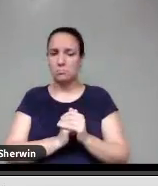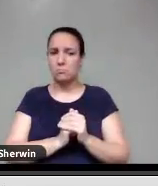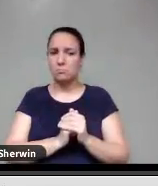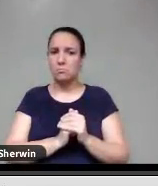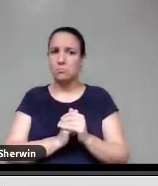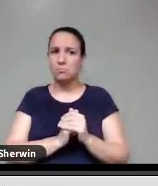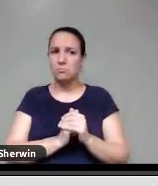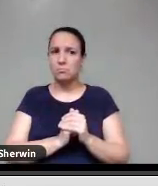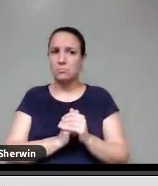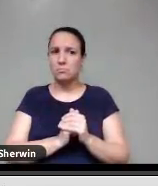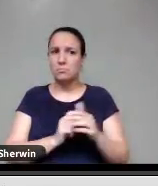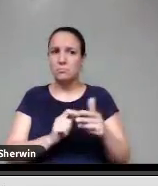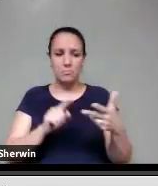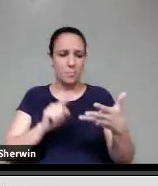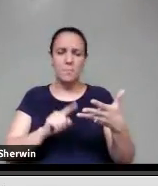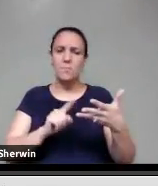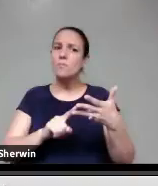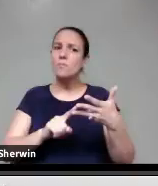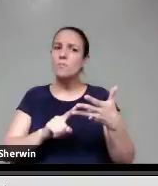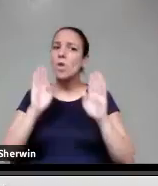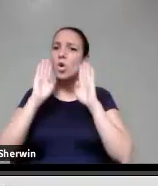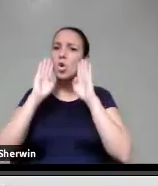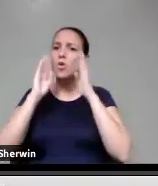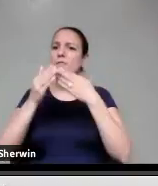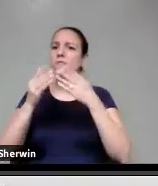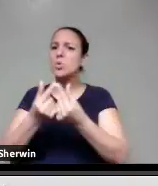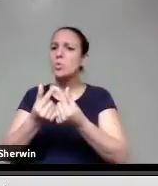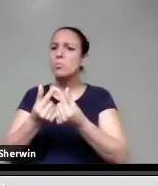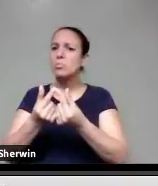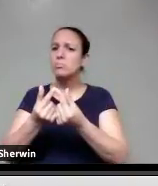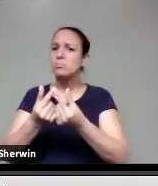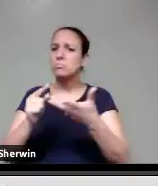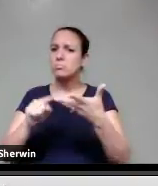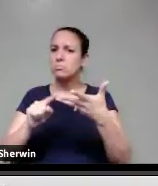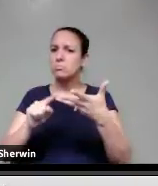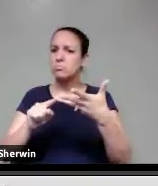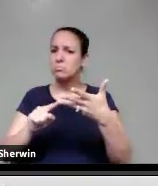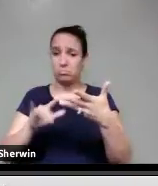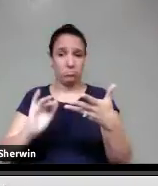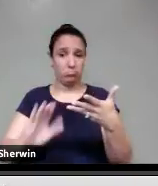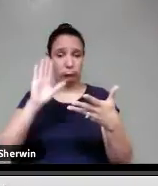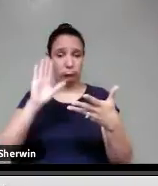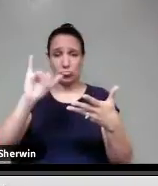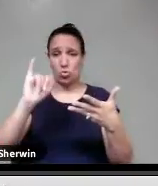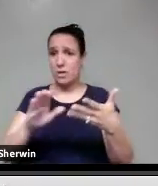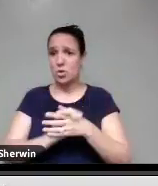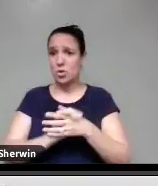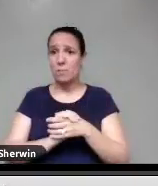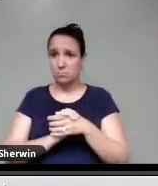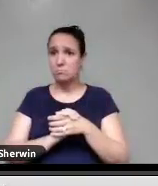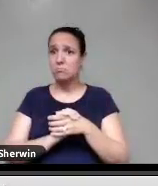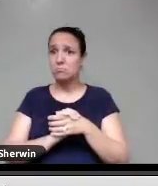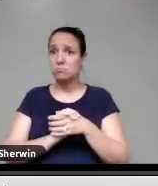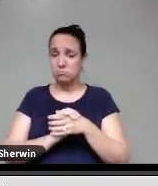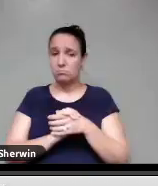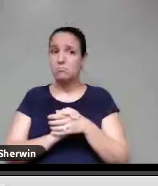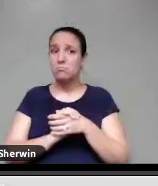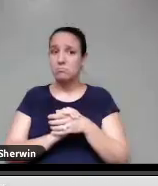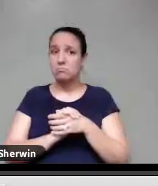actually looking to decide? That's a great job for a focus group. Now you